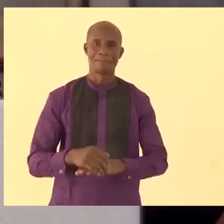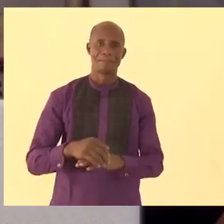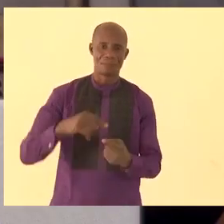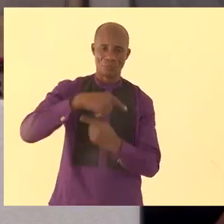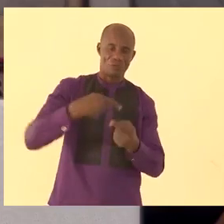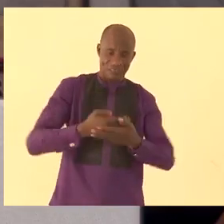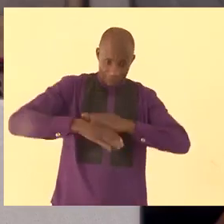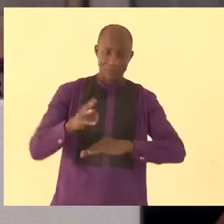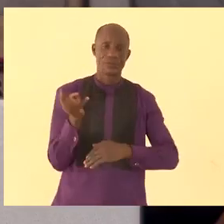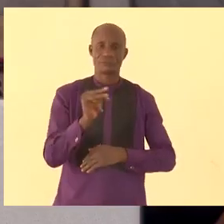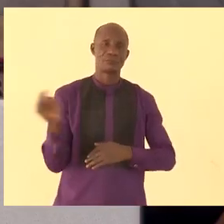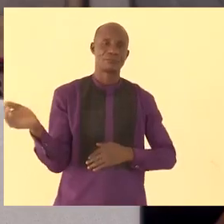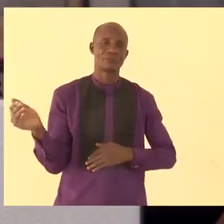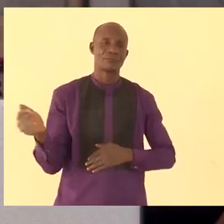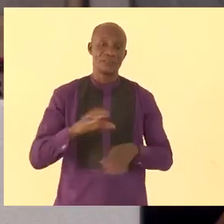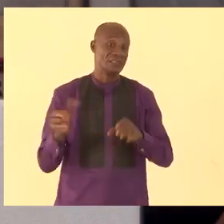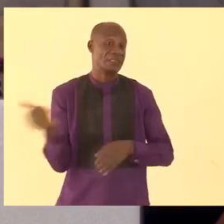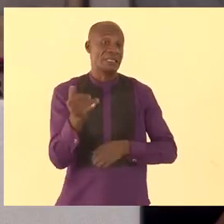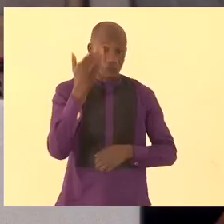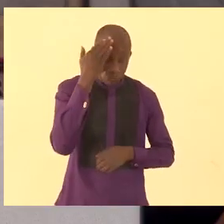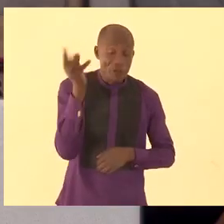When they gave birth to him, did they know him?